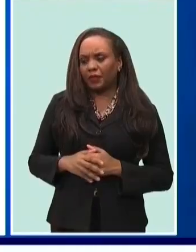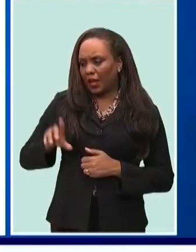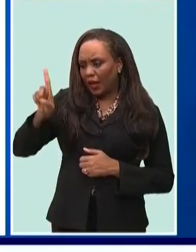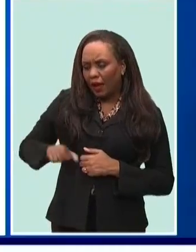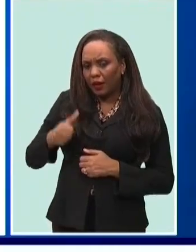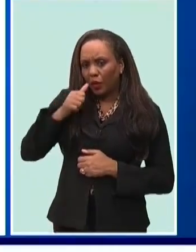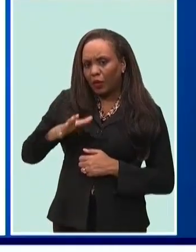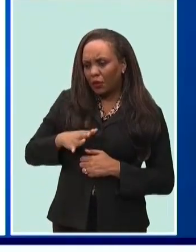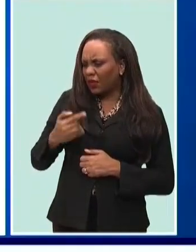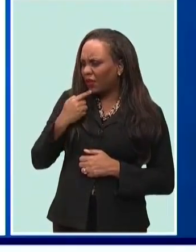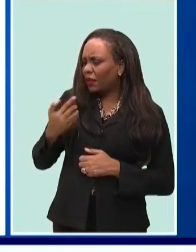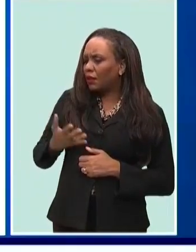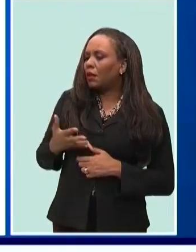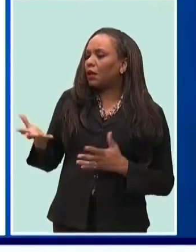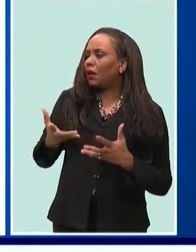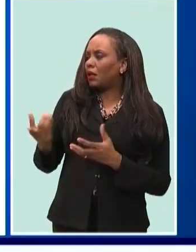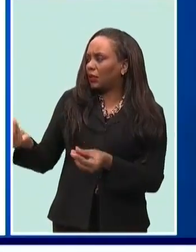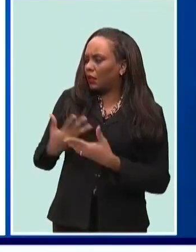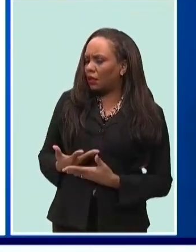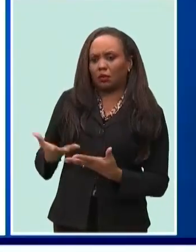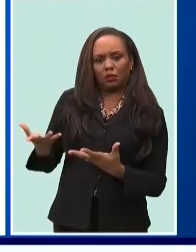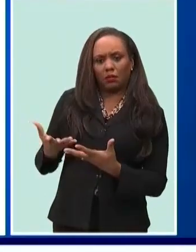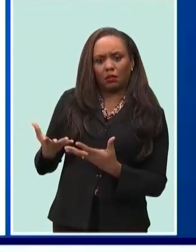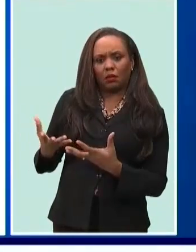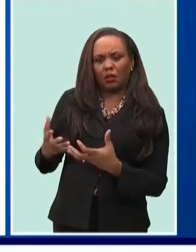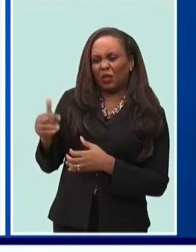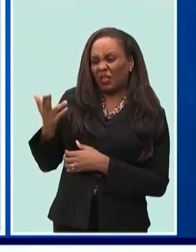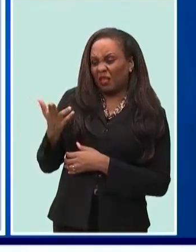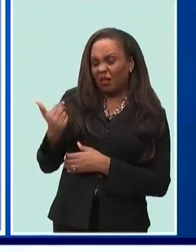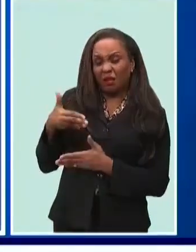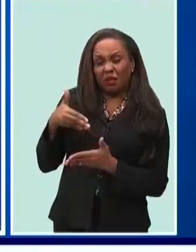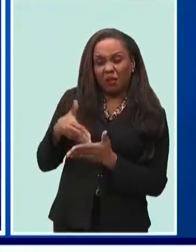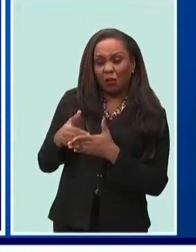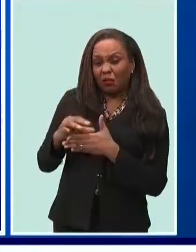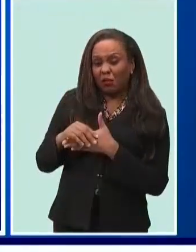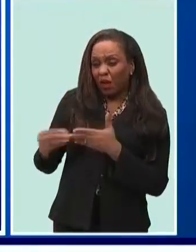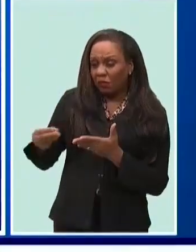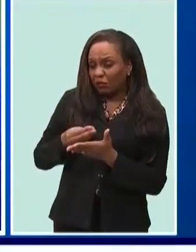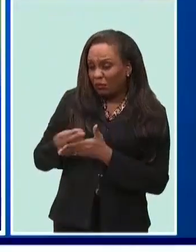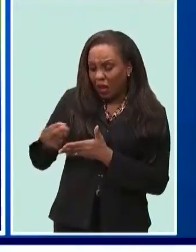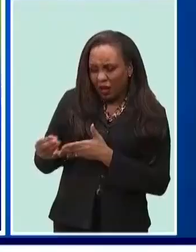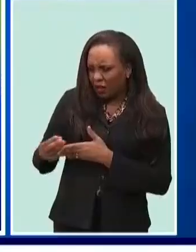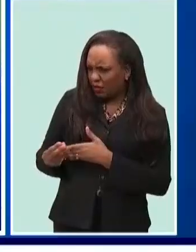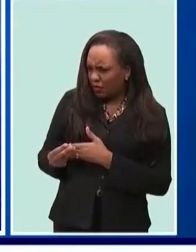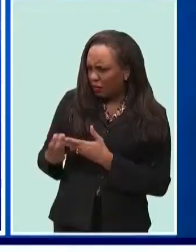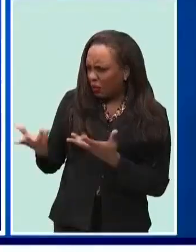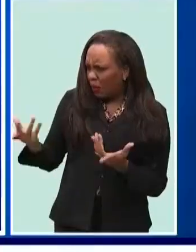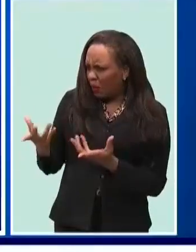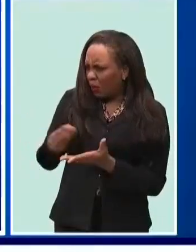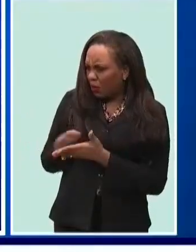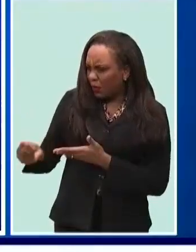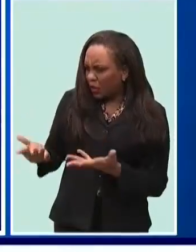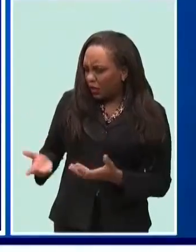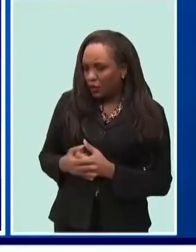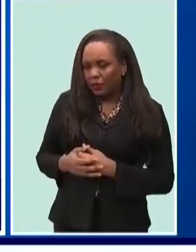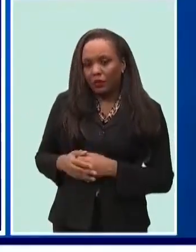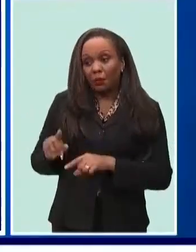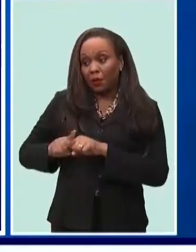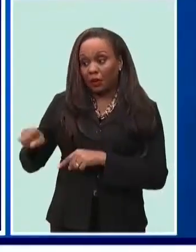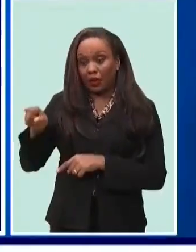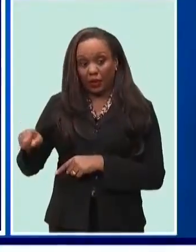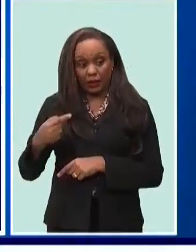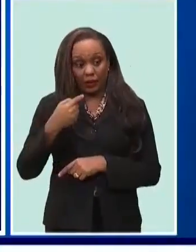of her expenditure of just over $13,000. Ms. Smith is charging that Mr. McDowell or his